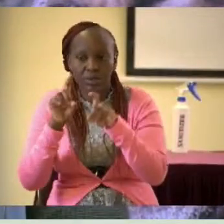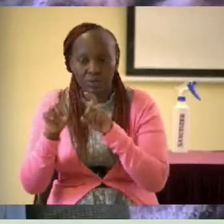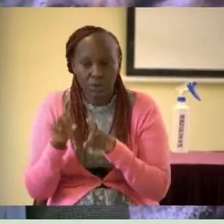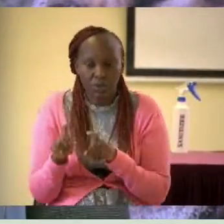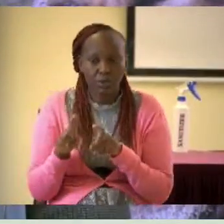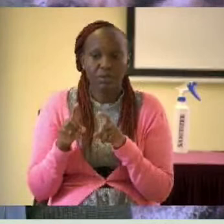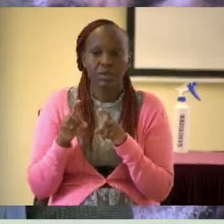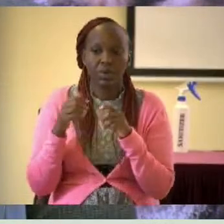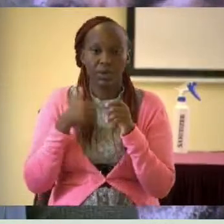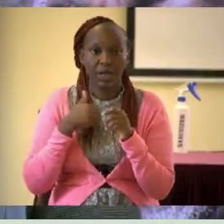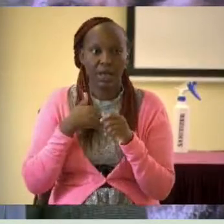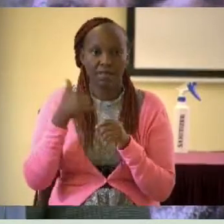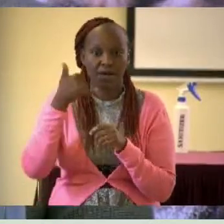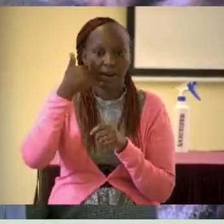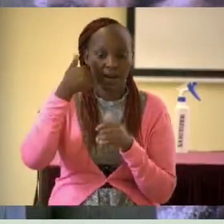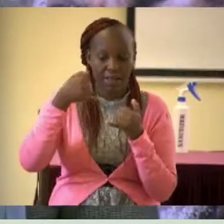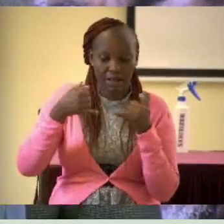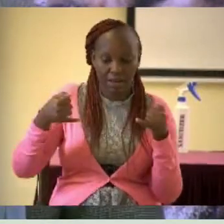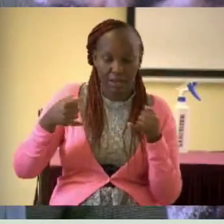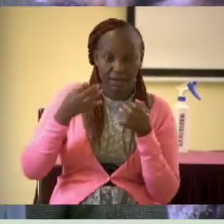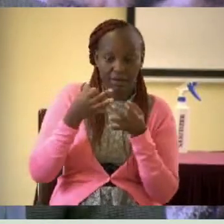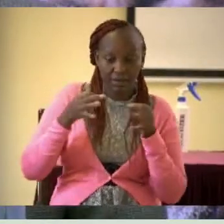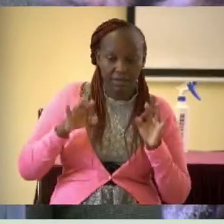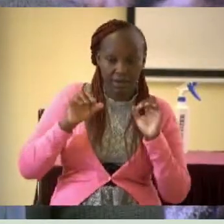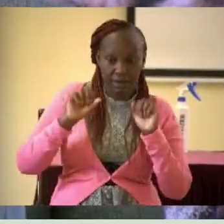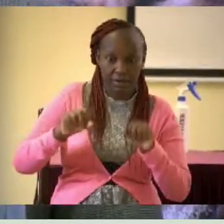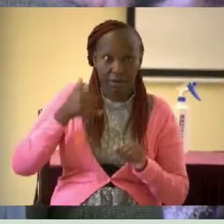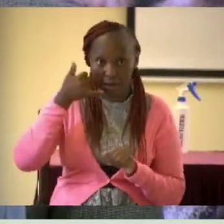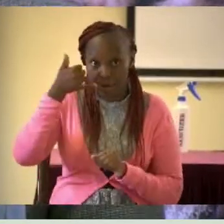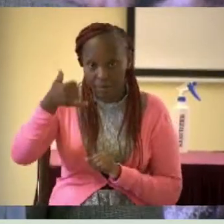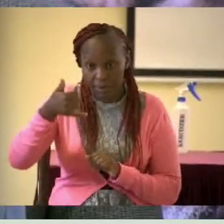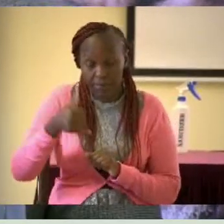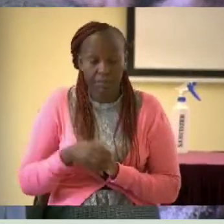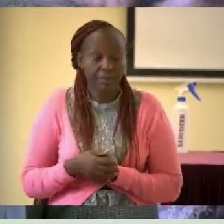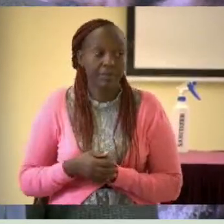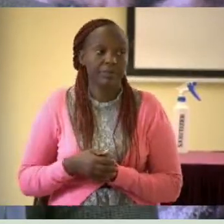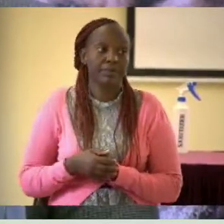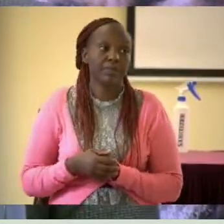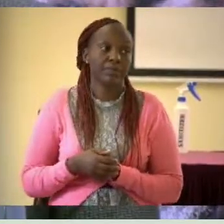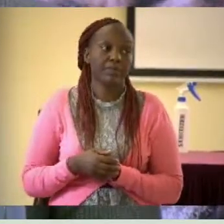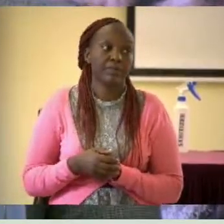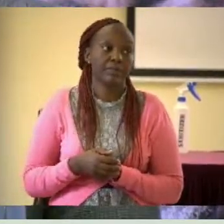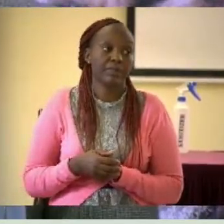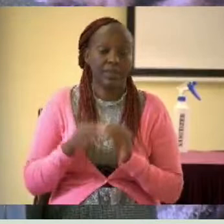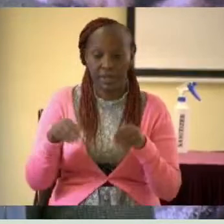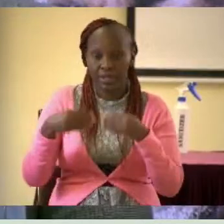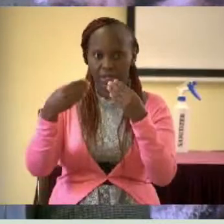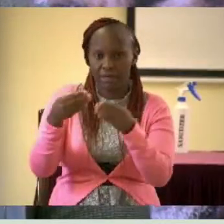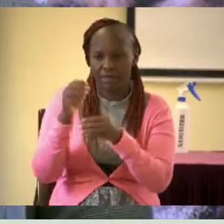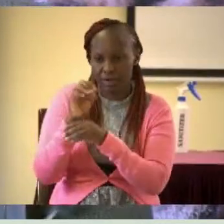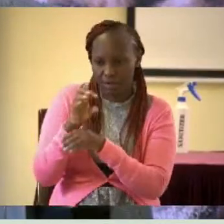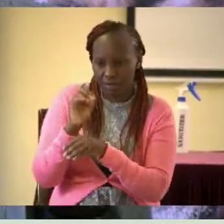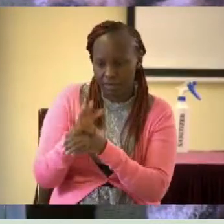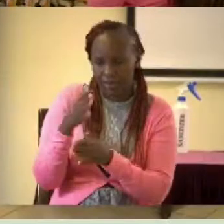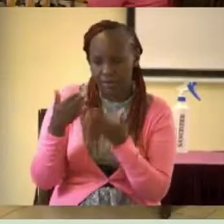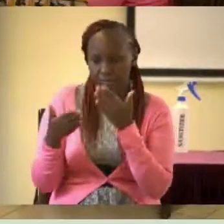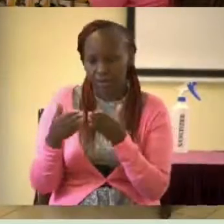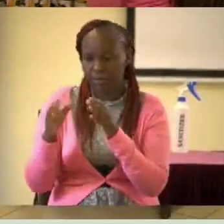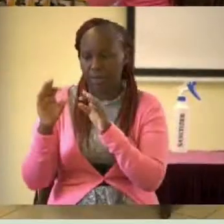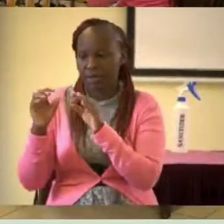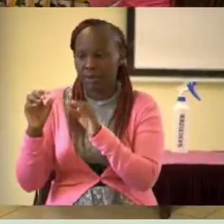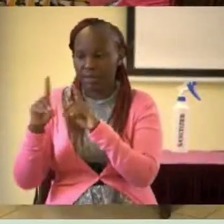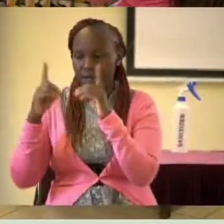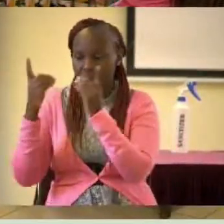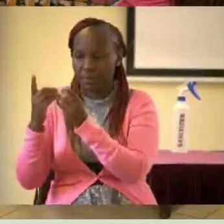We have a toll-free line that you can call and you'll be given advice by either the faculty staff